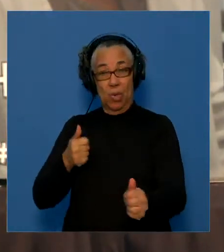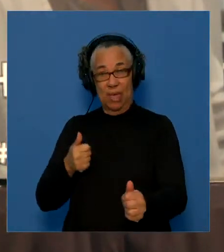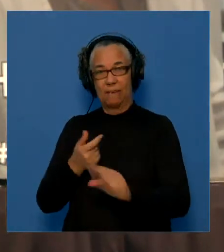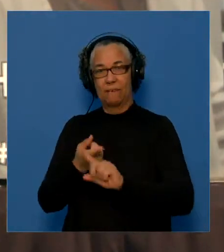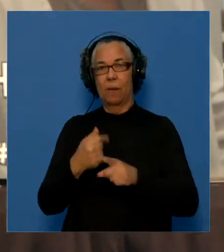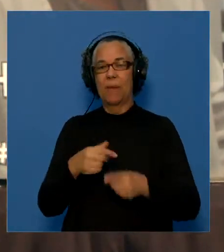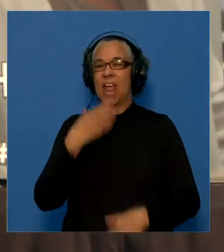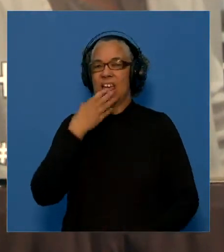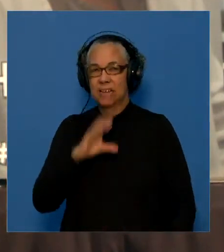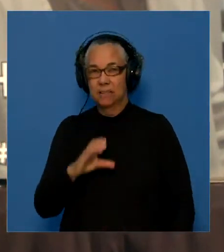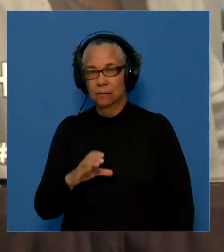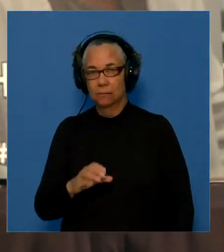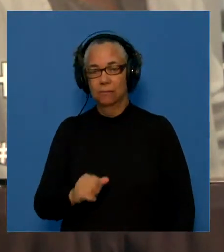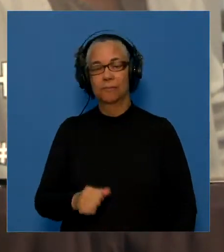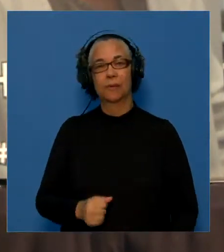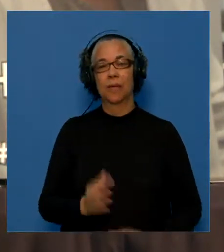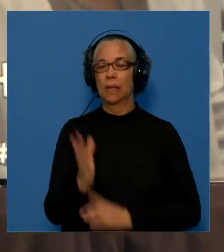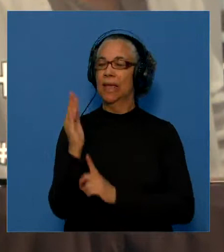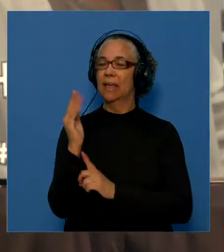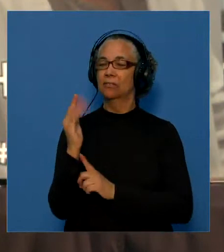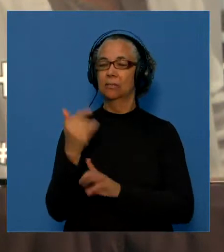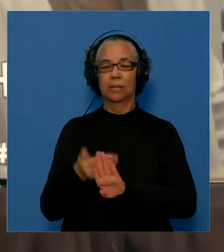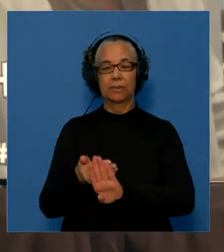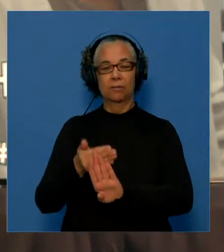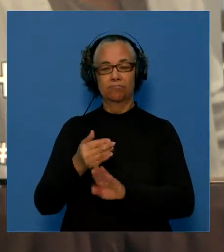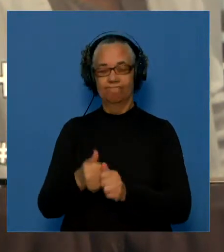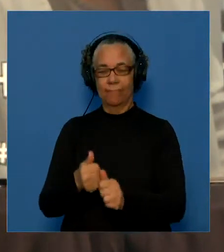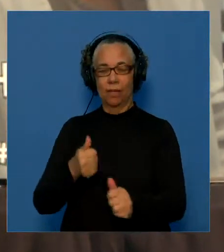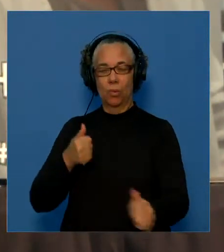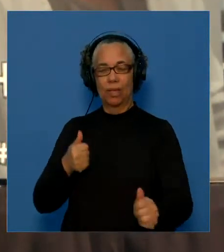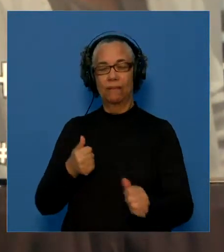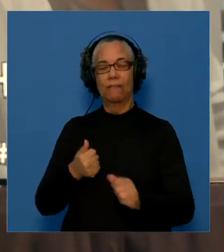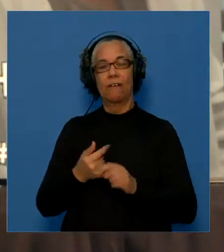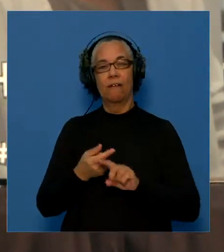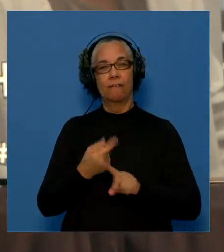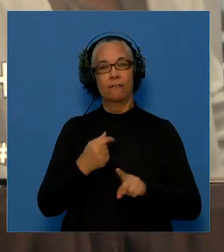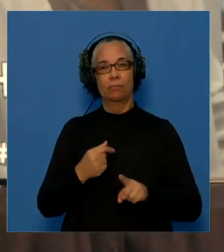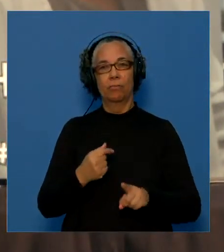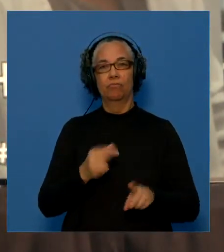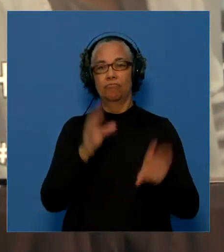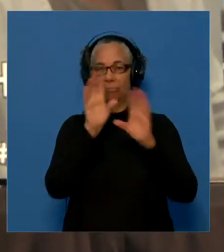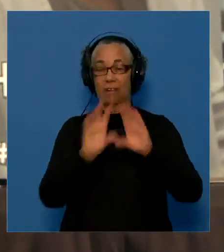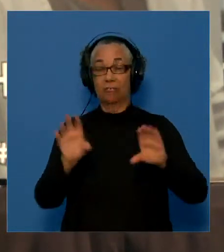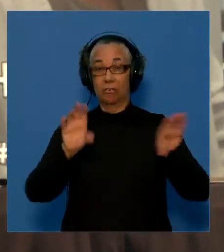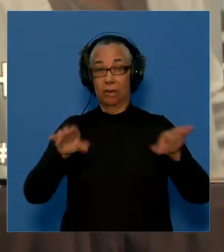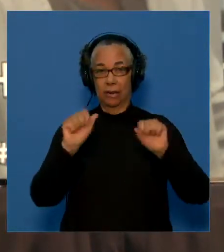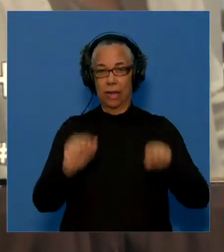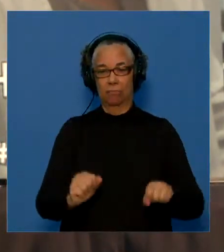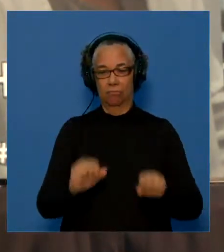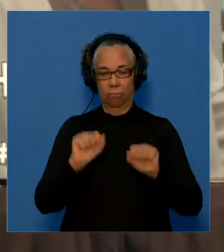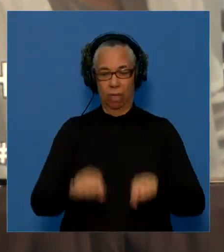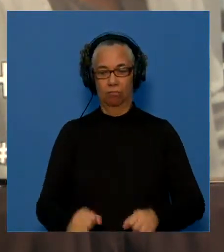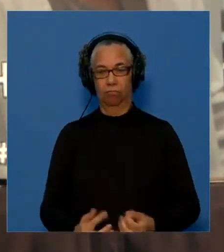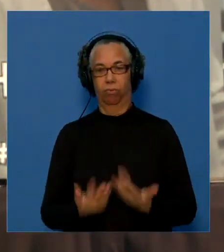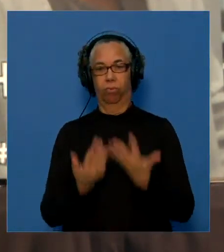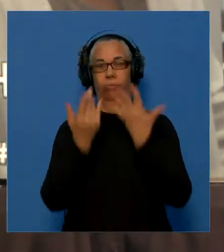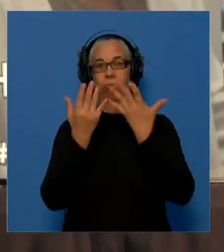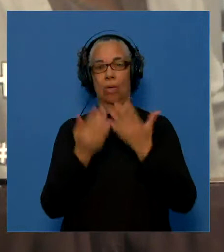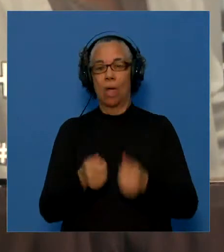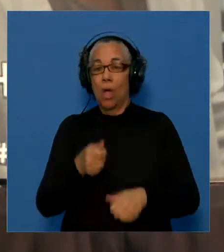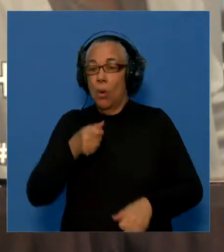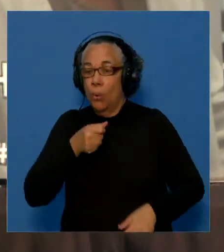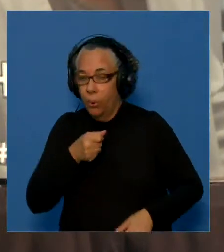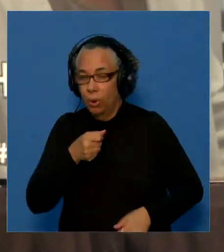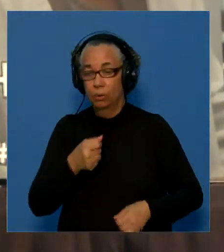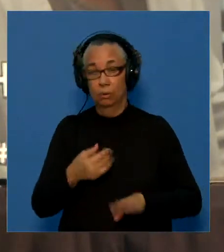candles away from decorations and other materials that can burn, and blow them out before leaving the room, home, or going to